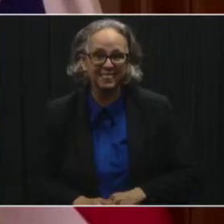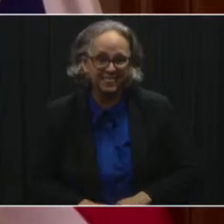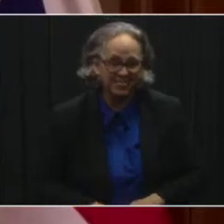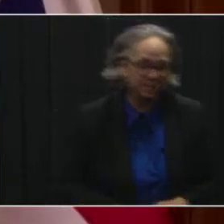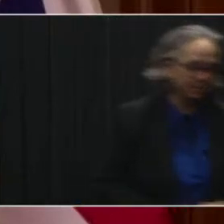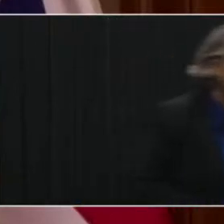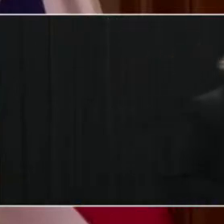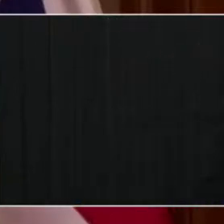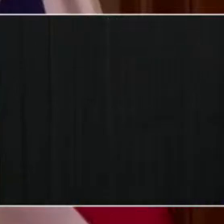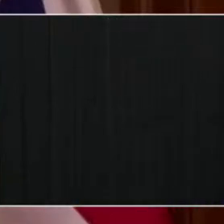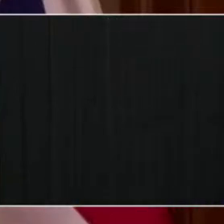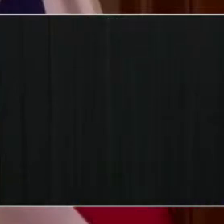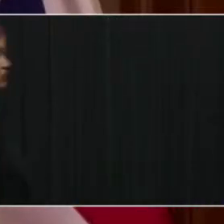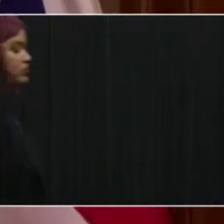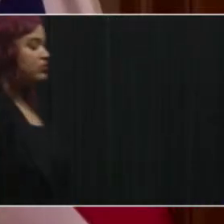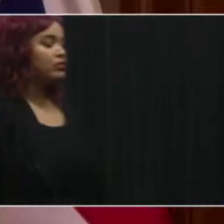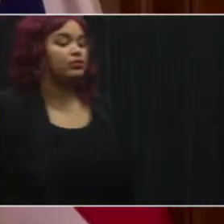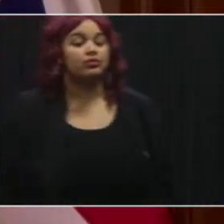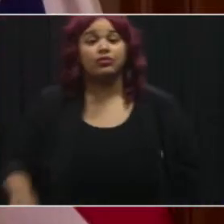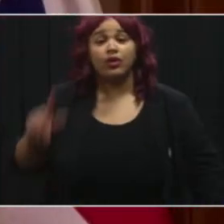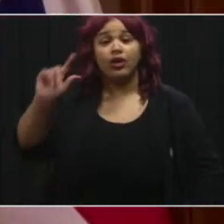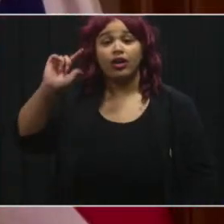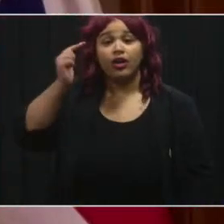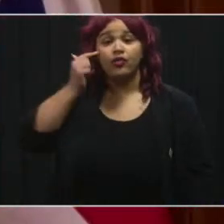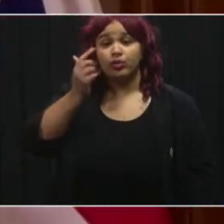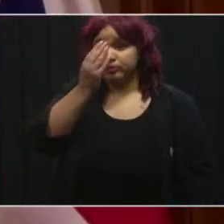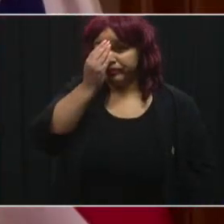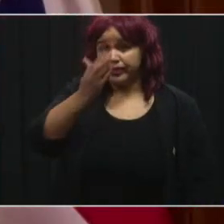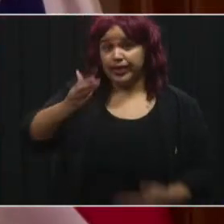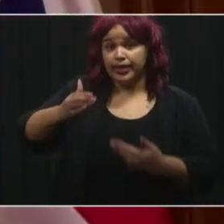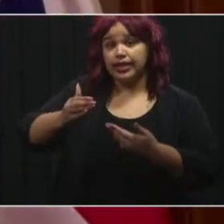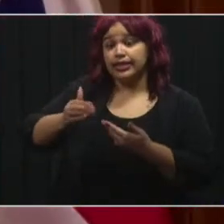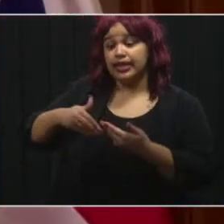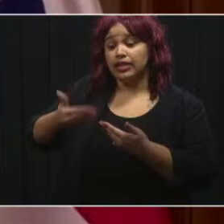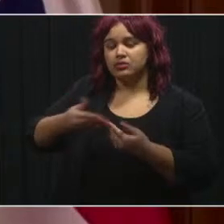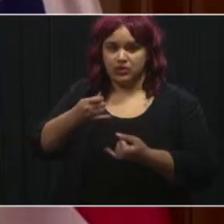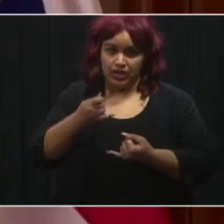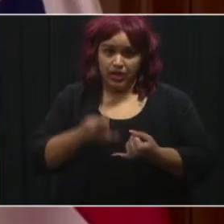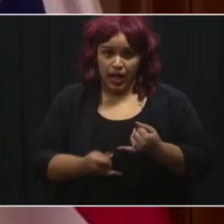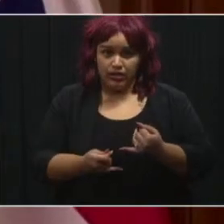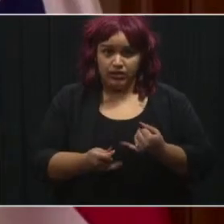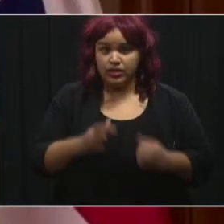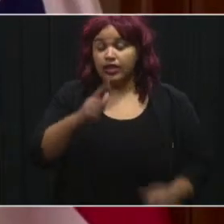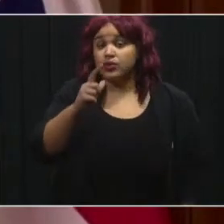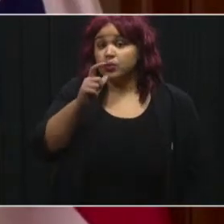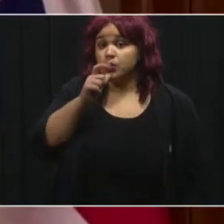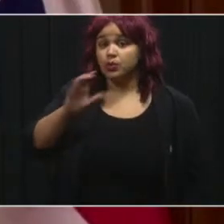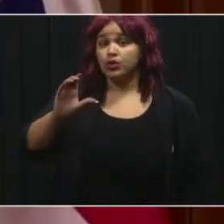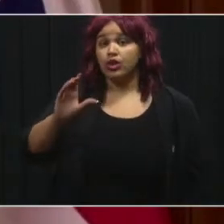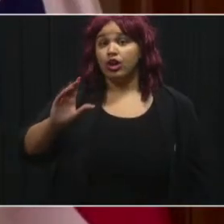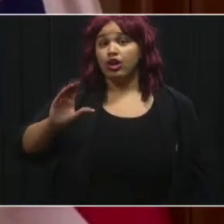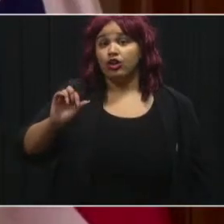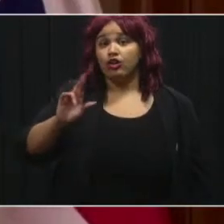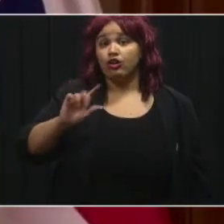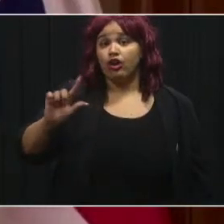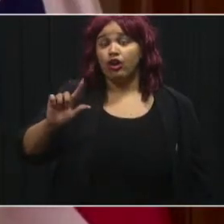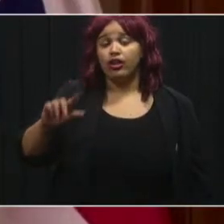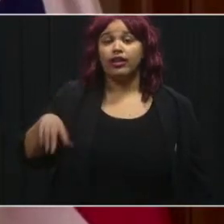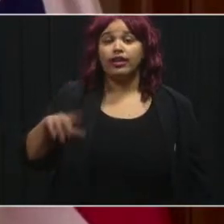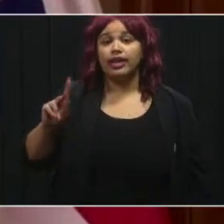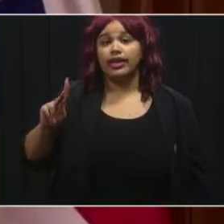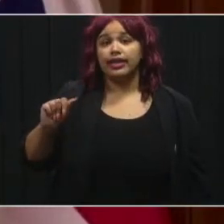Governor, next question is the last question for today, and it belongs to Carl Capon of WEWS in Cleveland. Hi, Governor.